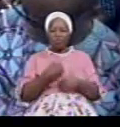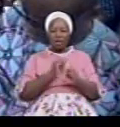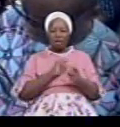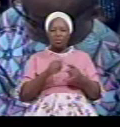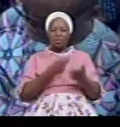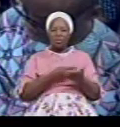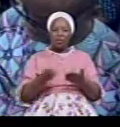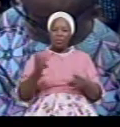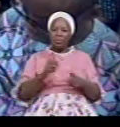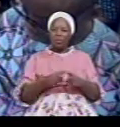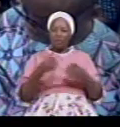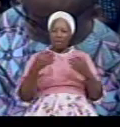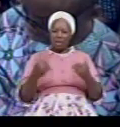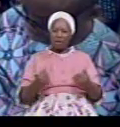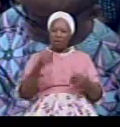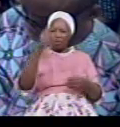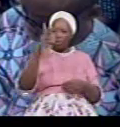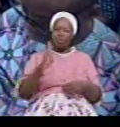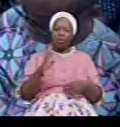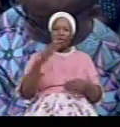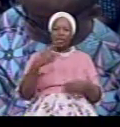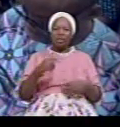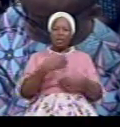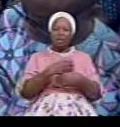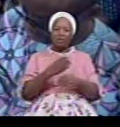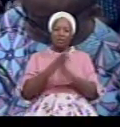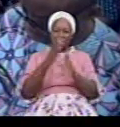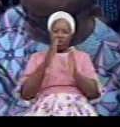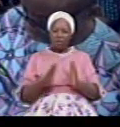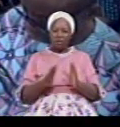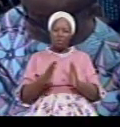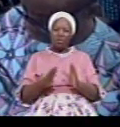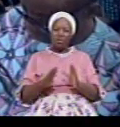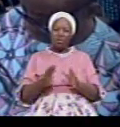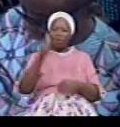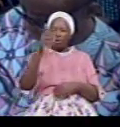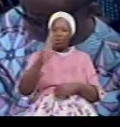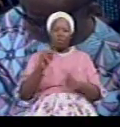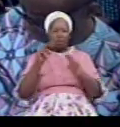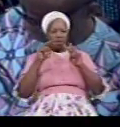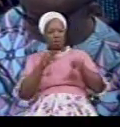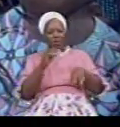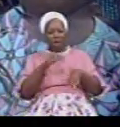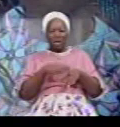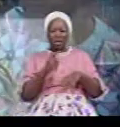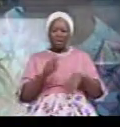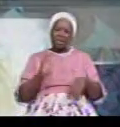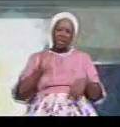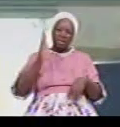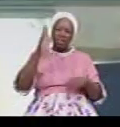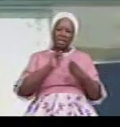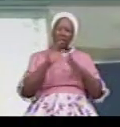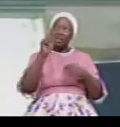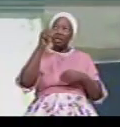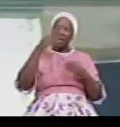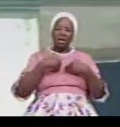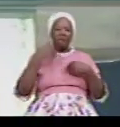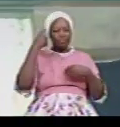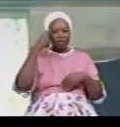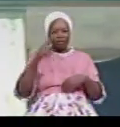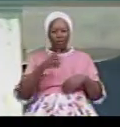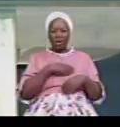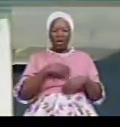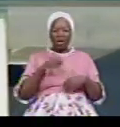Creator, he looks at the destiny he has for you. And he looks at you going